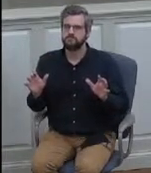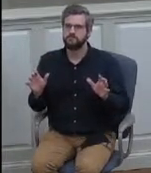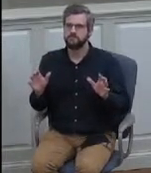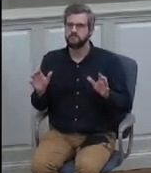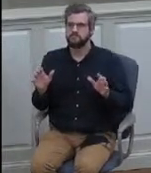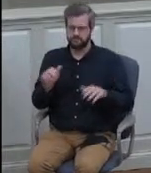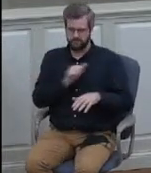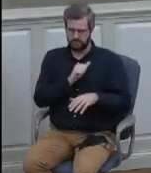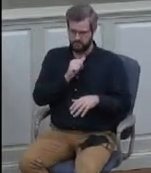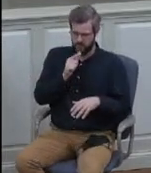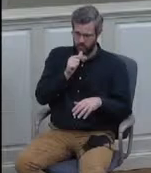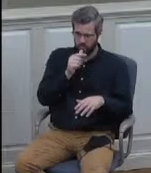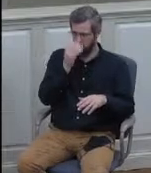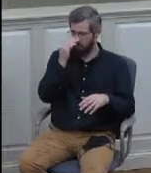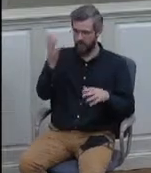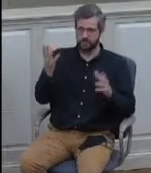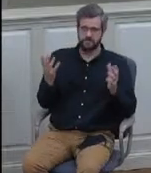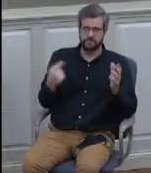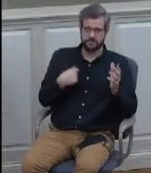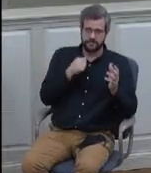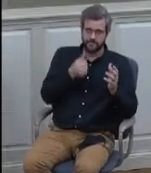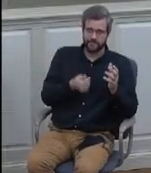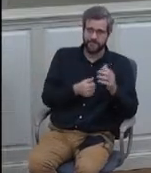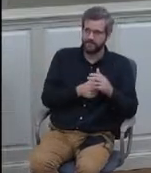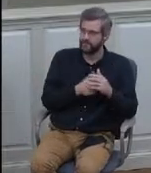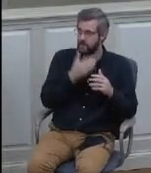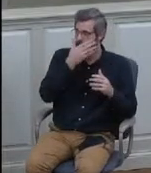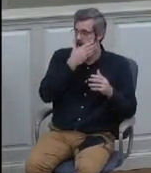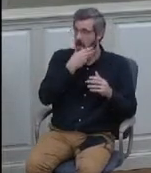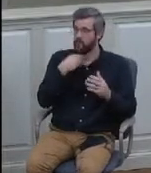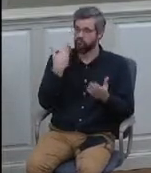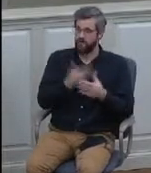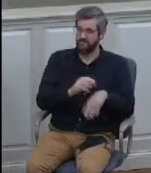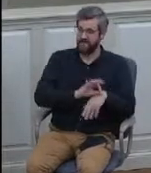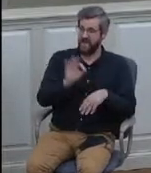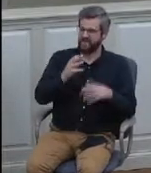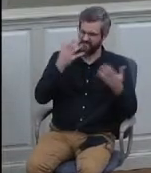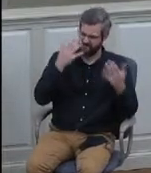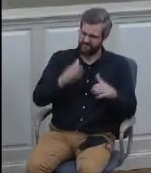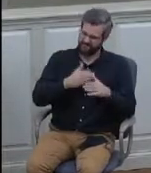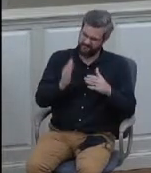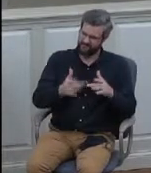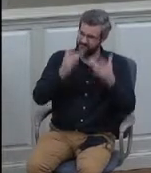Who cares, though? I don't mind. Let's get in here at 9 and get it over with.